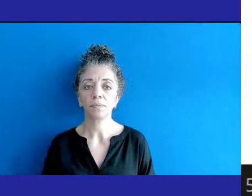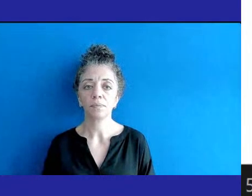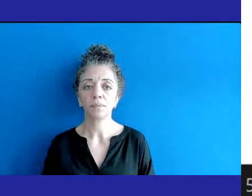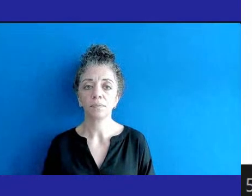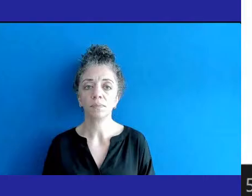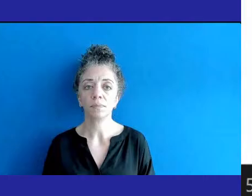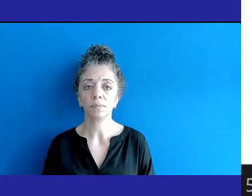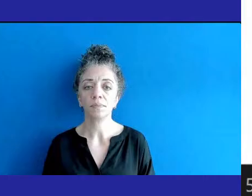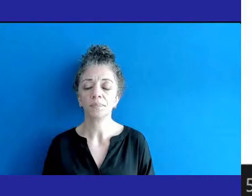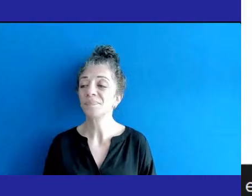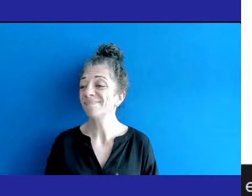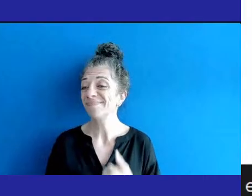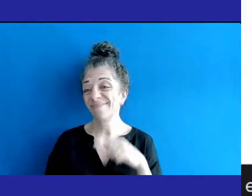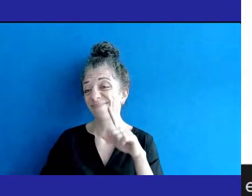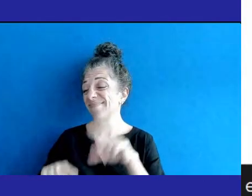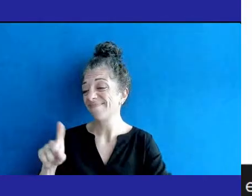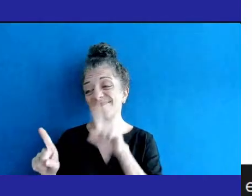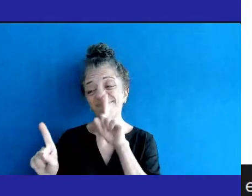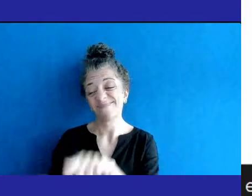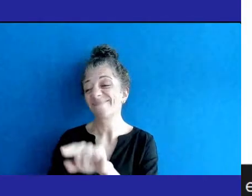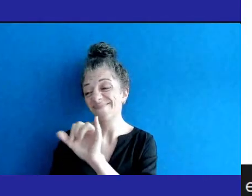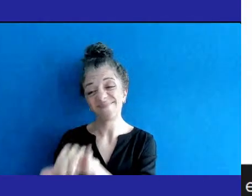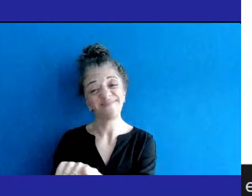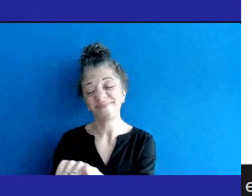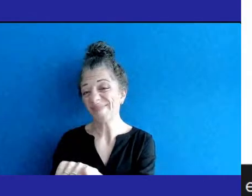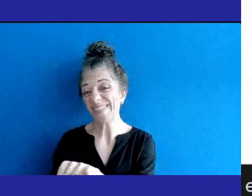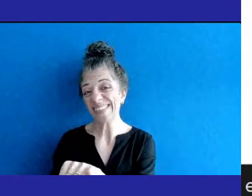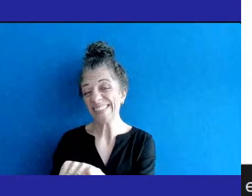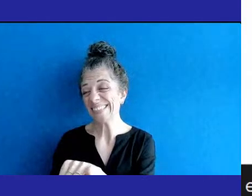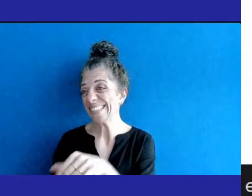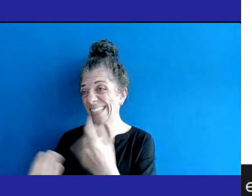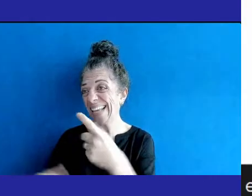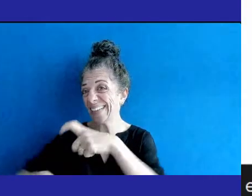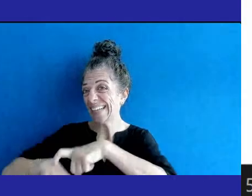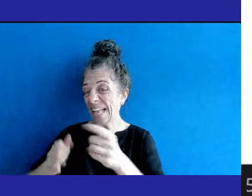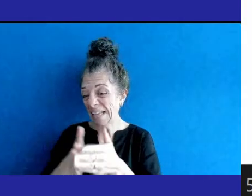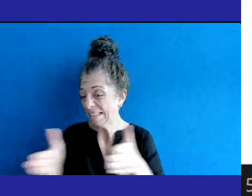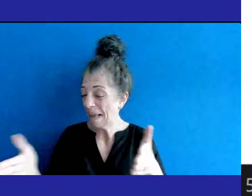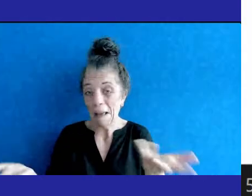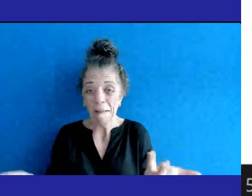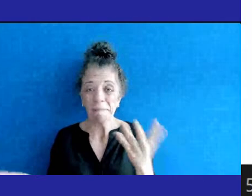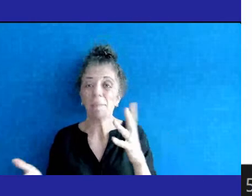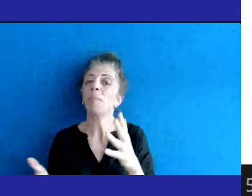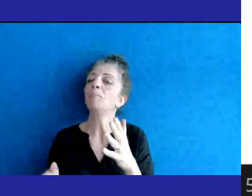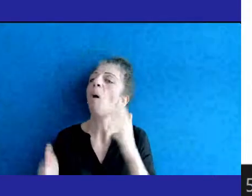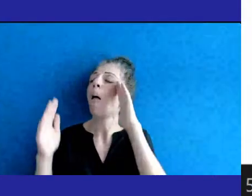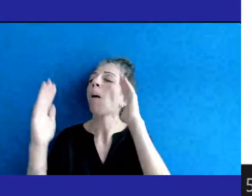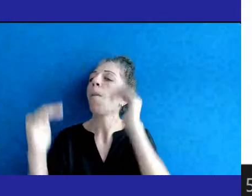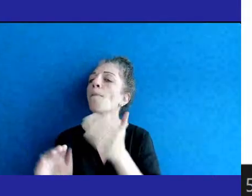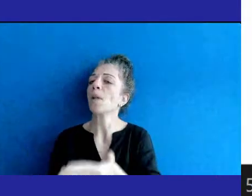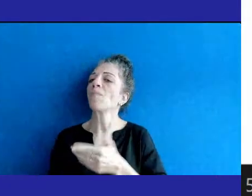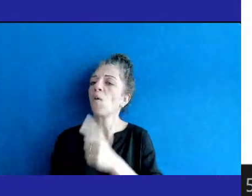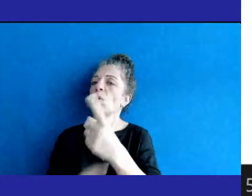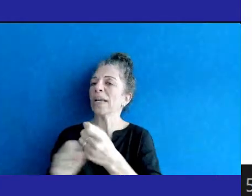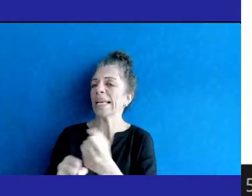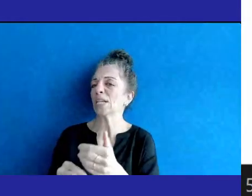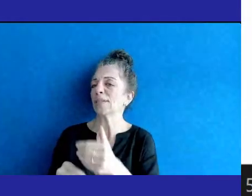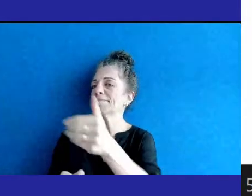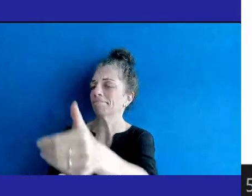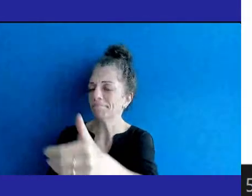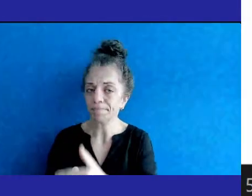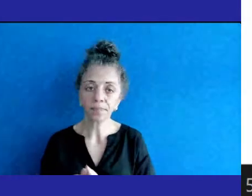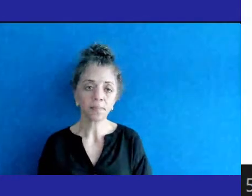I cannot give it a specific timeline, but hopefully within the next year. Yes. It is